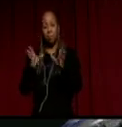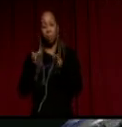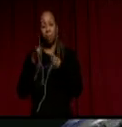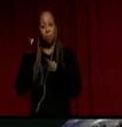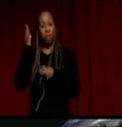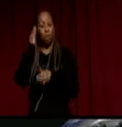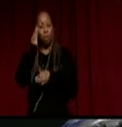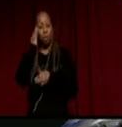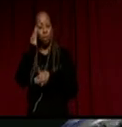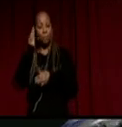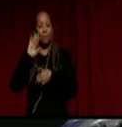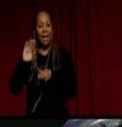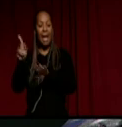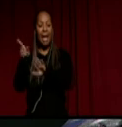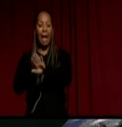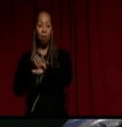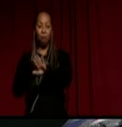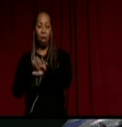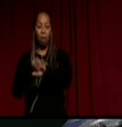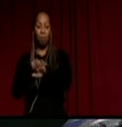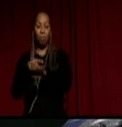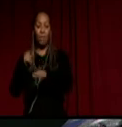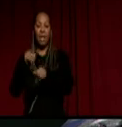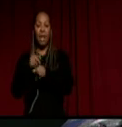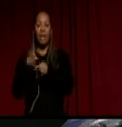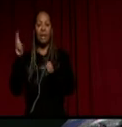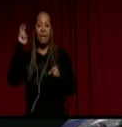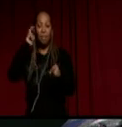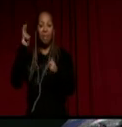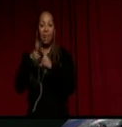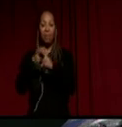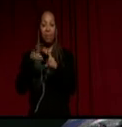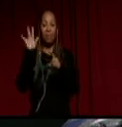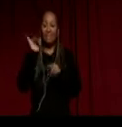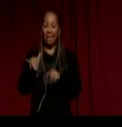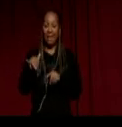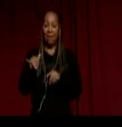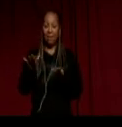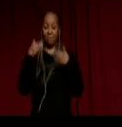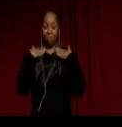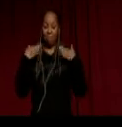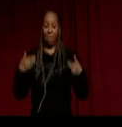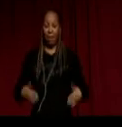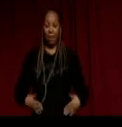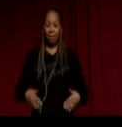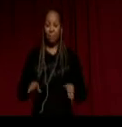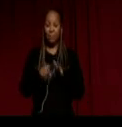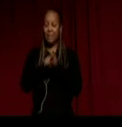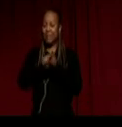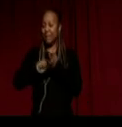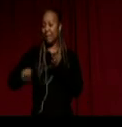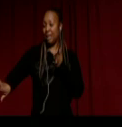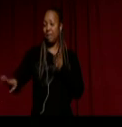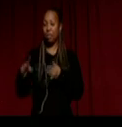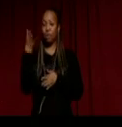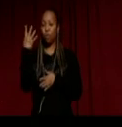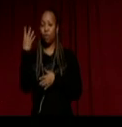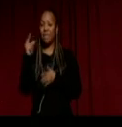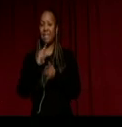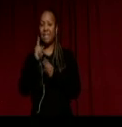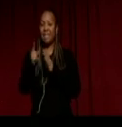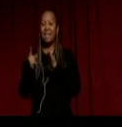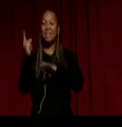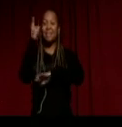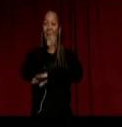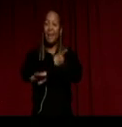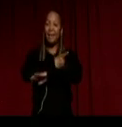the virus stay in your body? Does it leave after 14 days, or is it like HIV, I